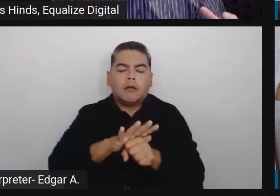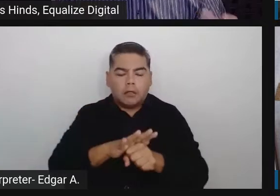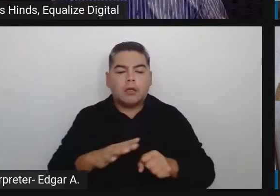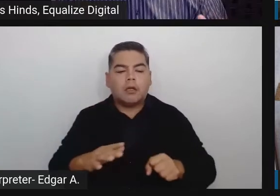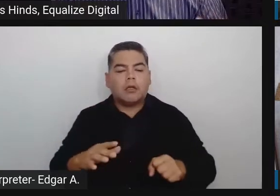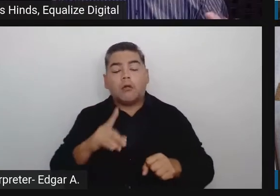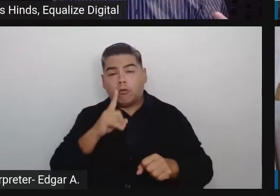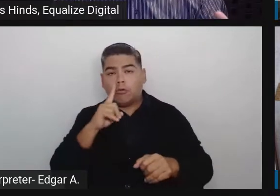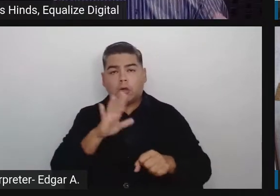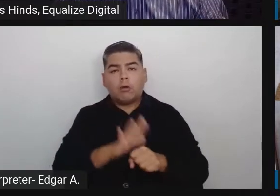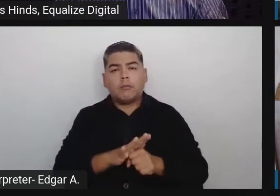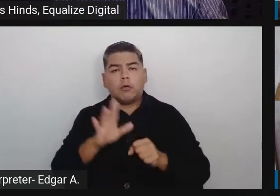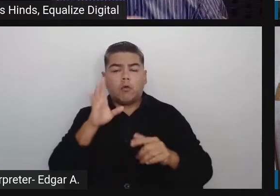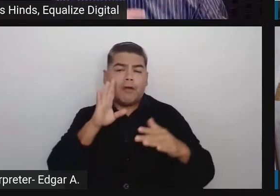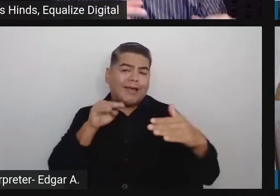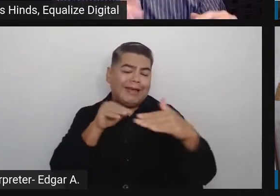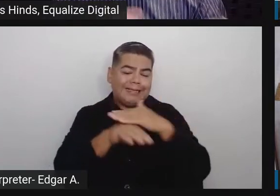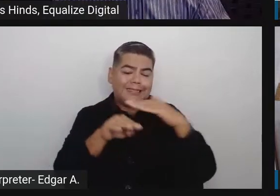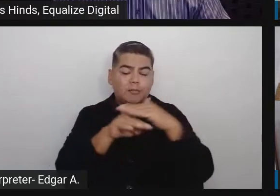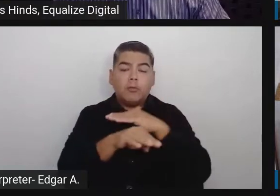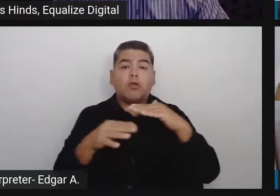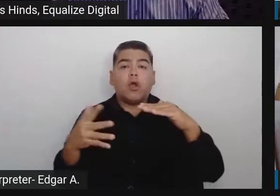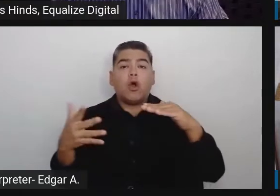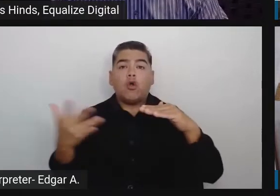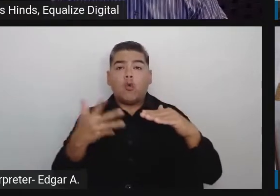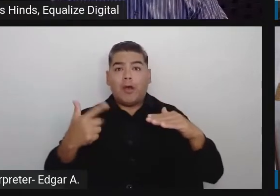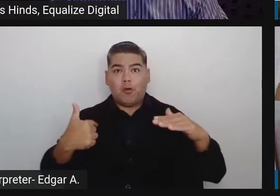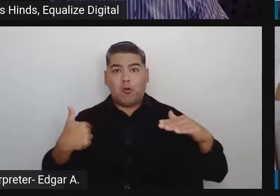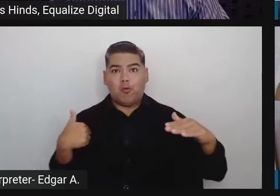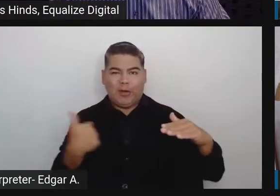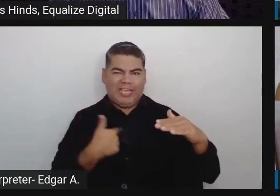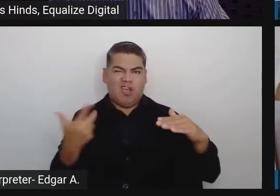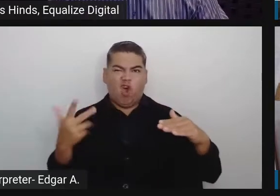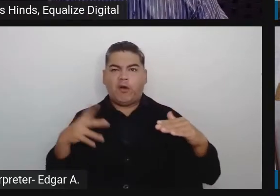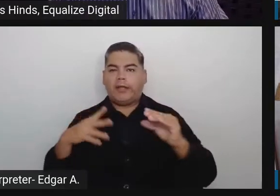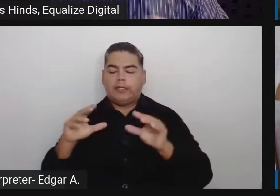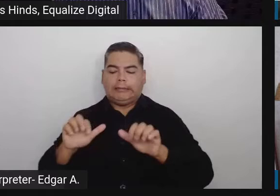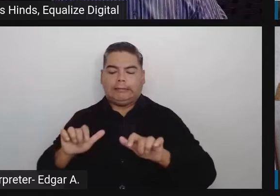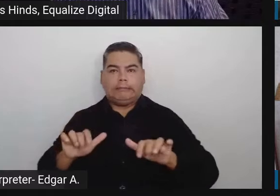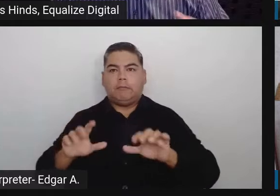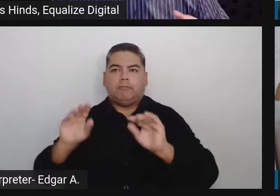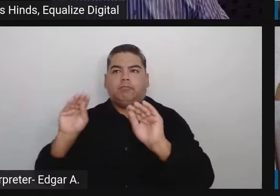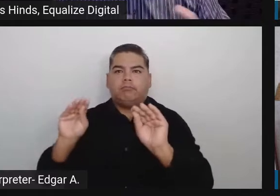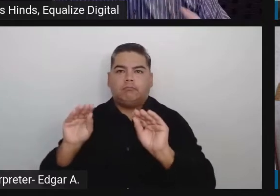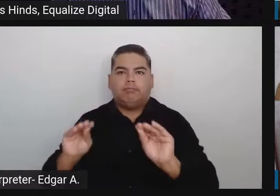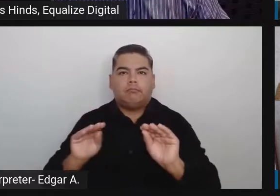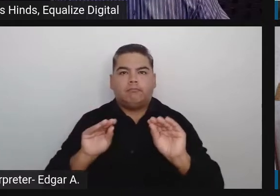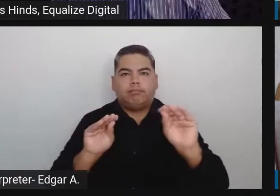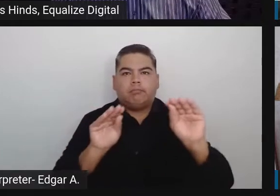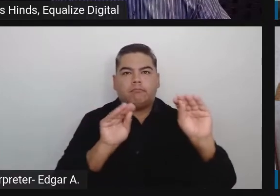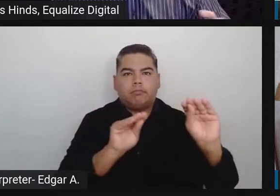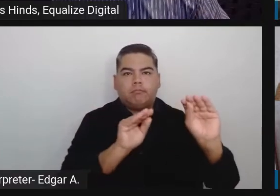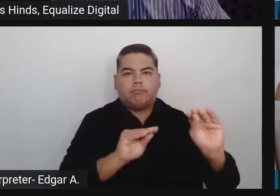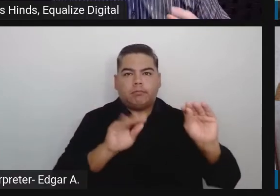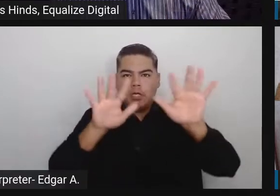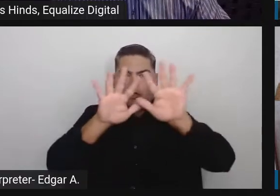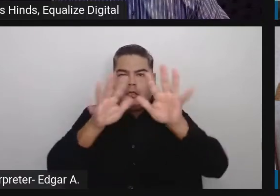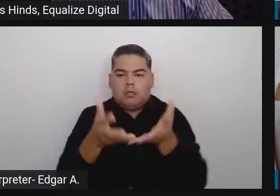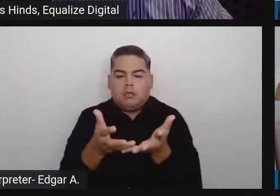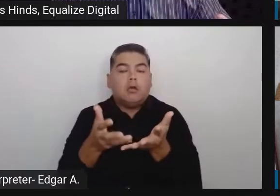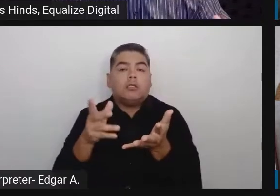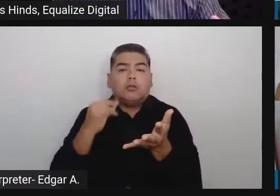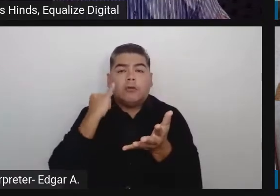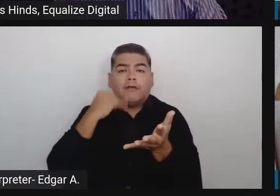guarantee the accessibility of things that we have a direct hand in creating. So whether that's the theme or aspects of a design or